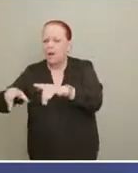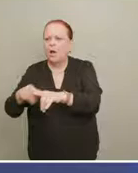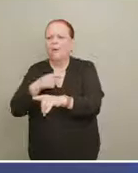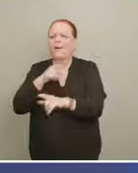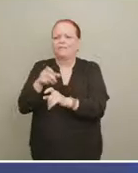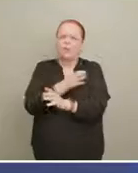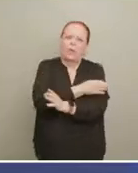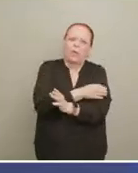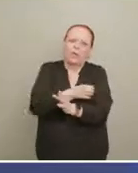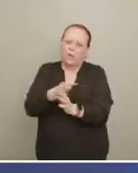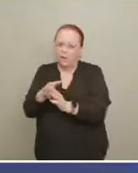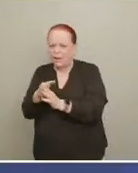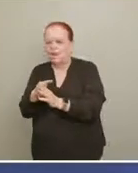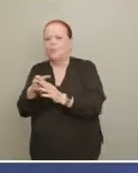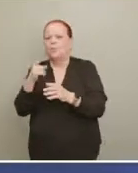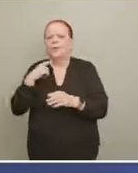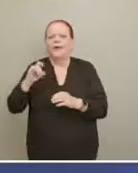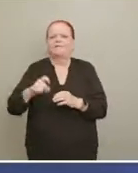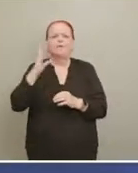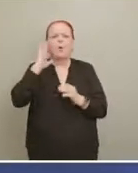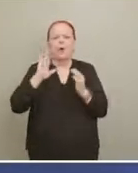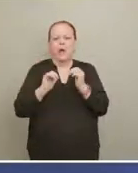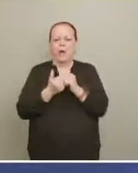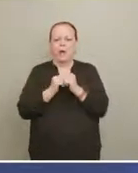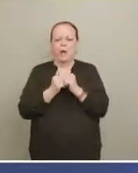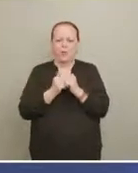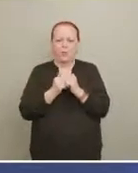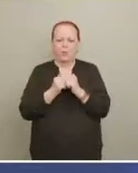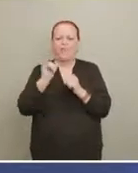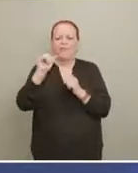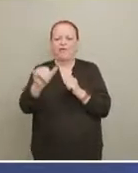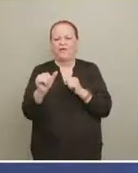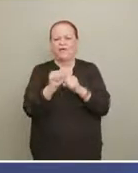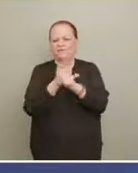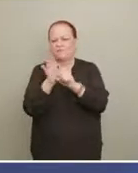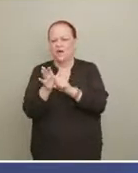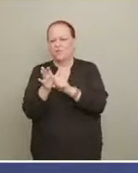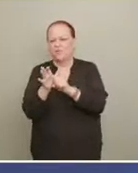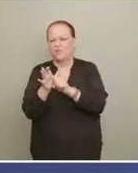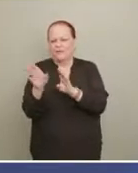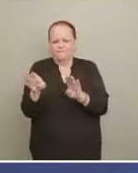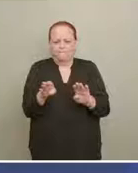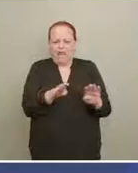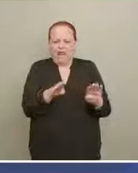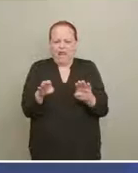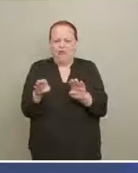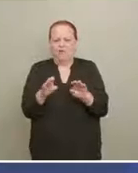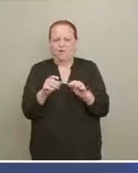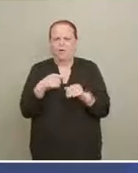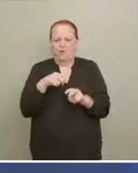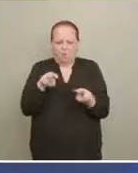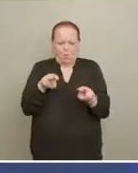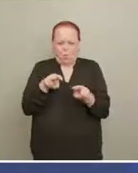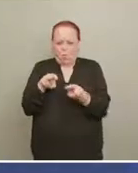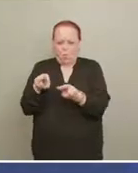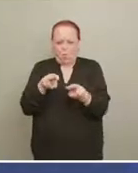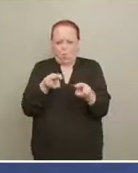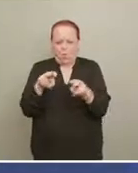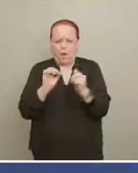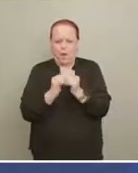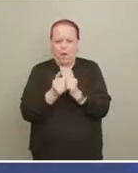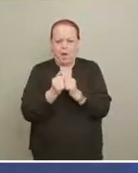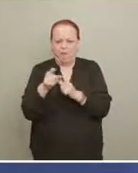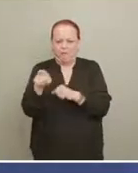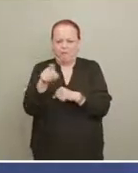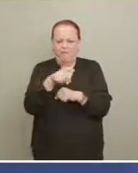yes. Knowing the way this virus has been behaving, we know that another